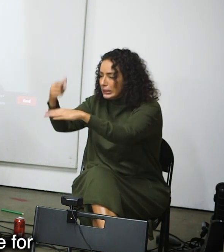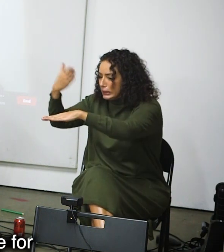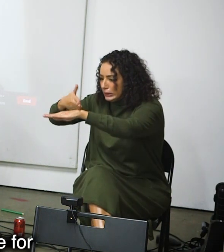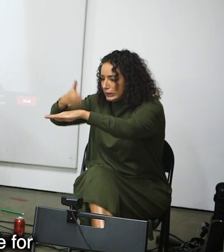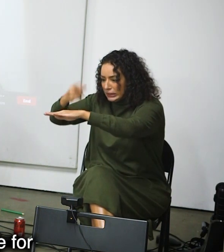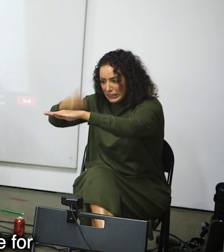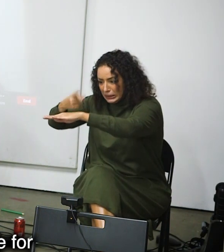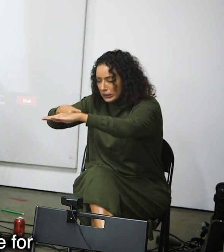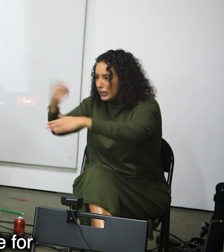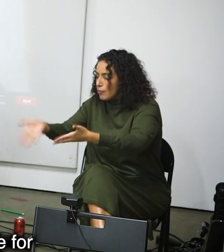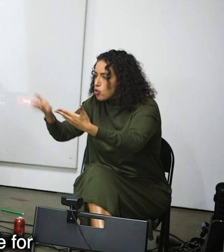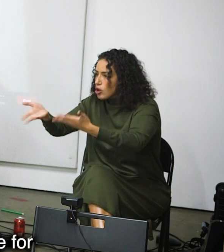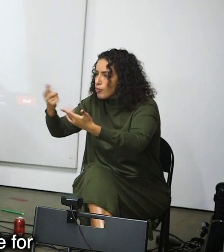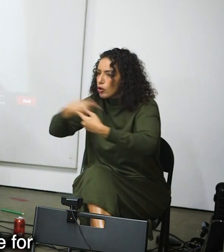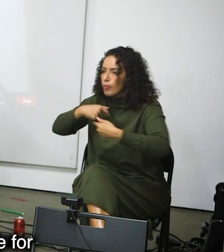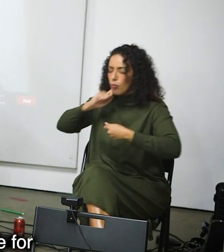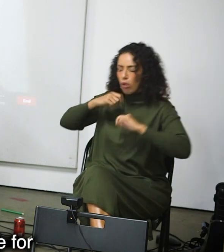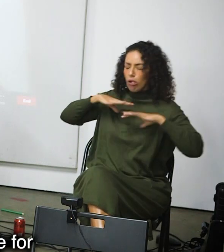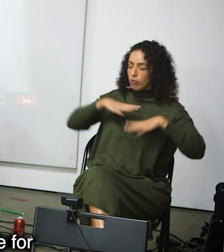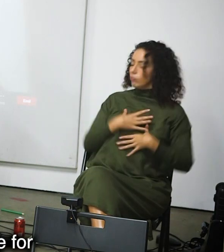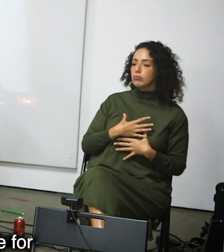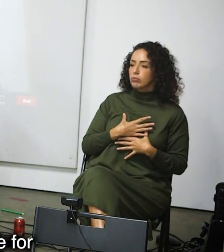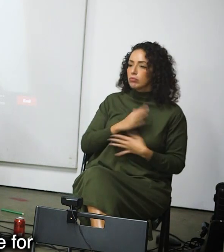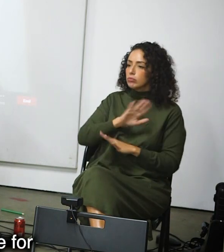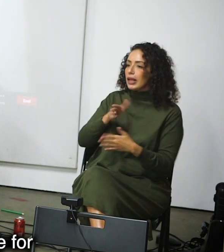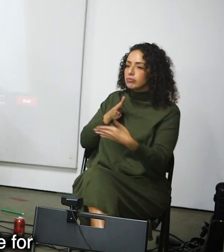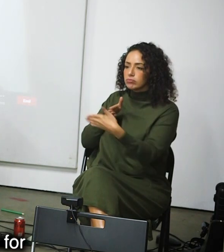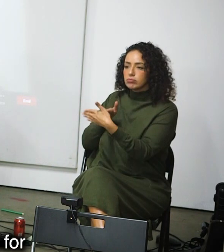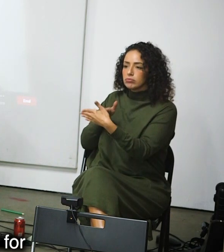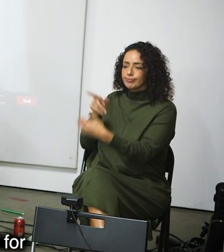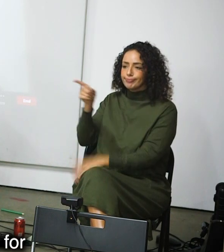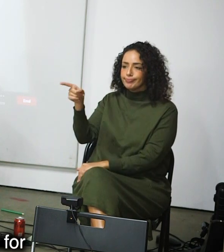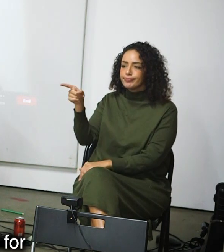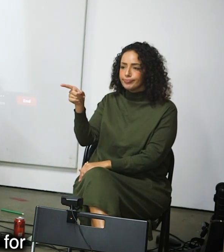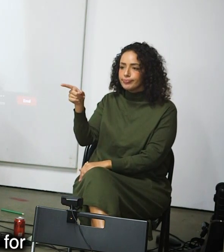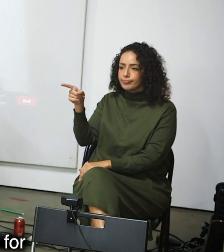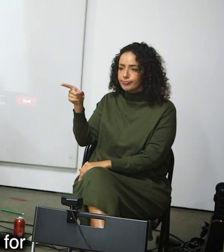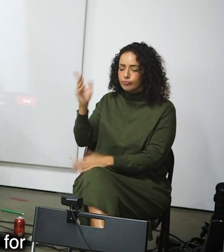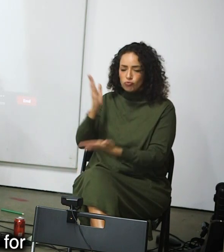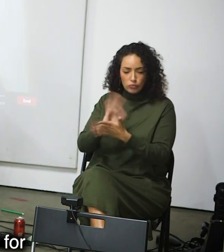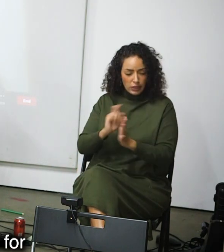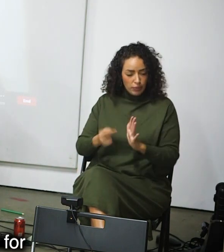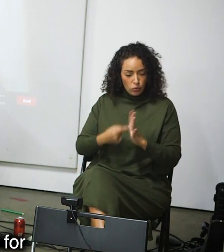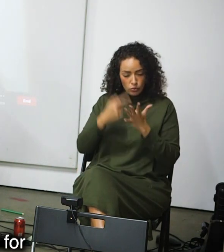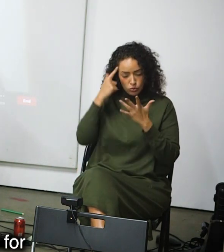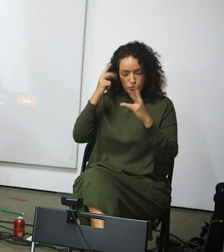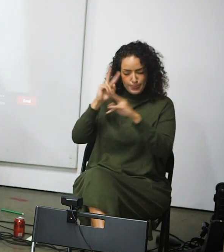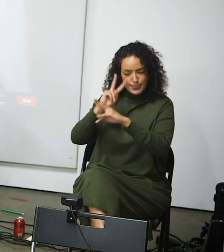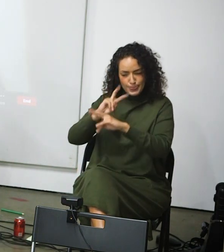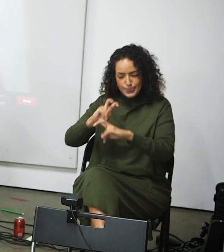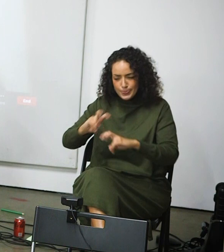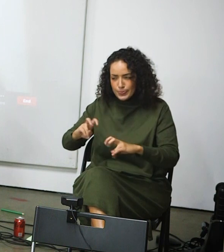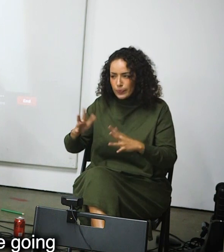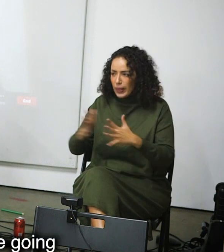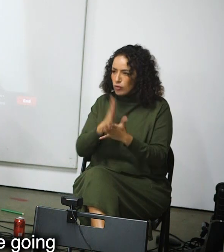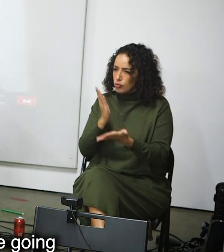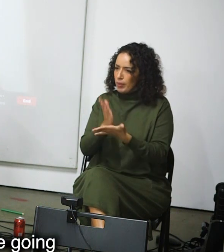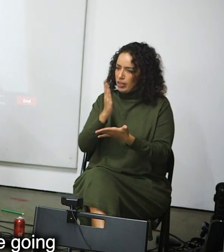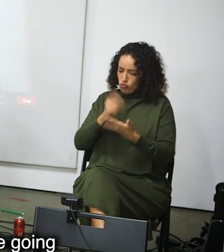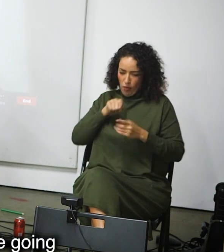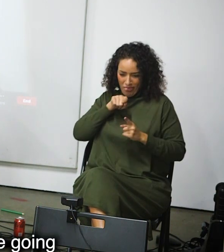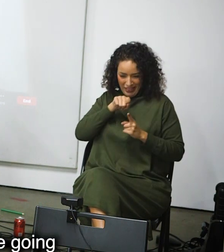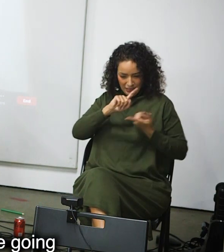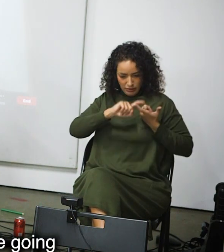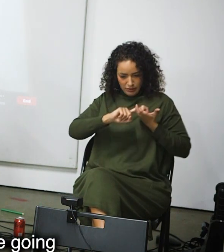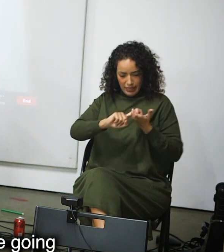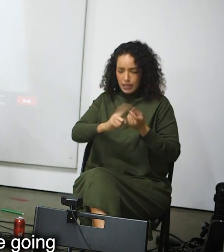us. So it is actually important to think about ways that we make things sustainable for individuals. And I think that